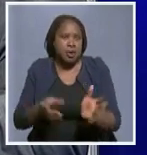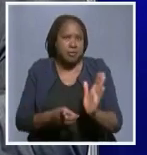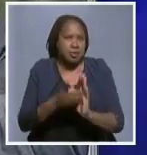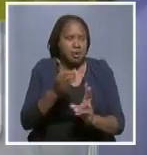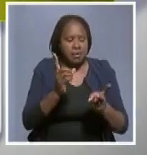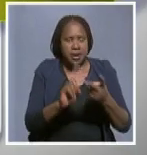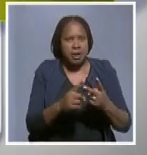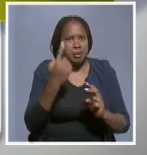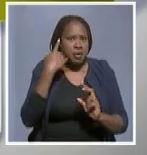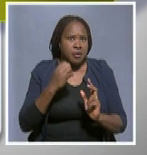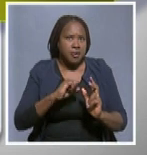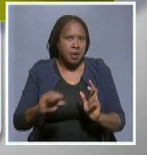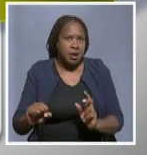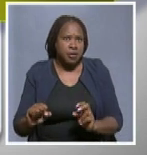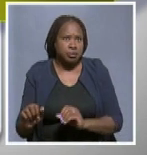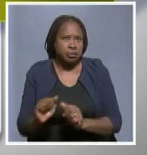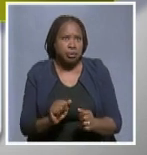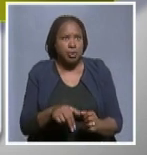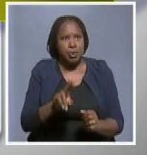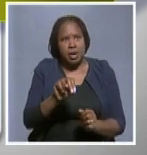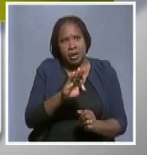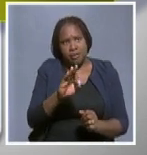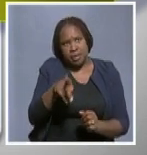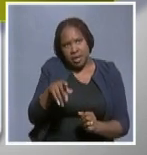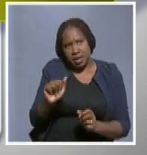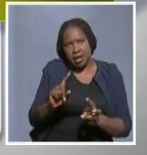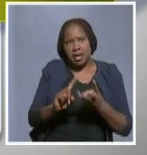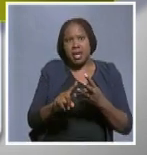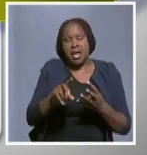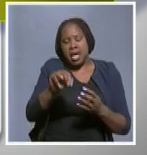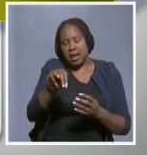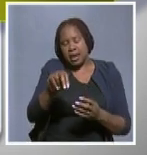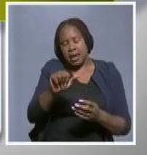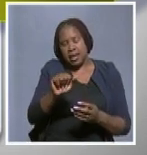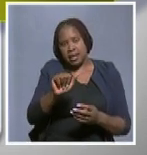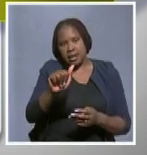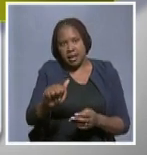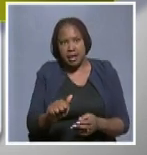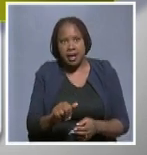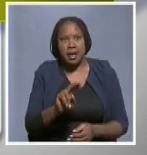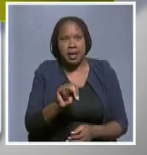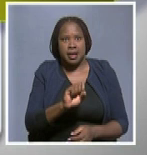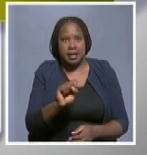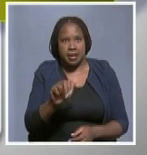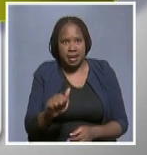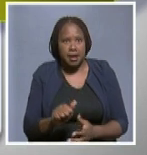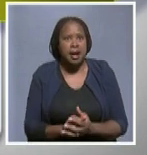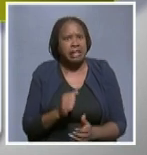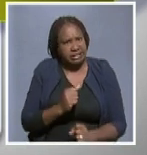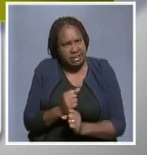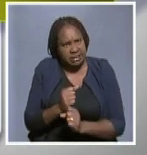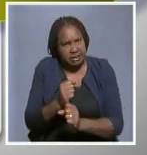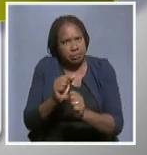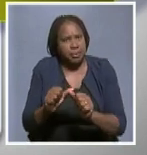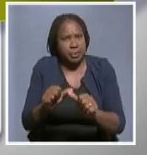the Ministry of Land Reform, UNFPA, and then NSA. So now sustainability going forward, if you talk about